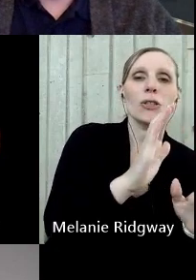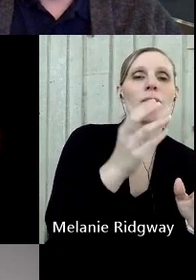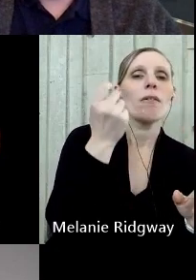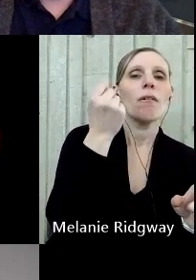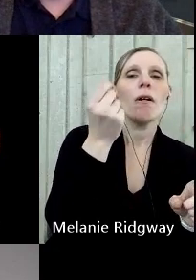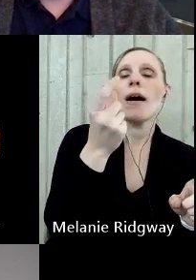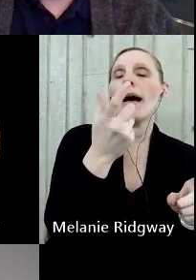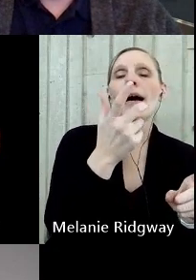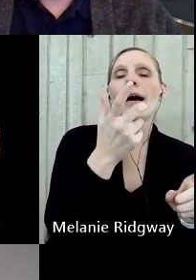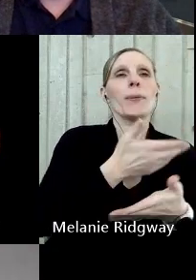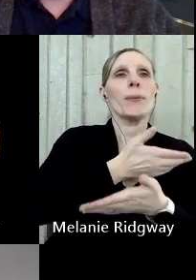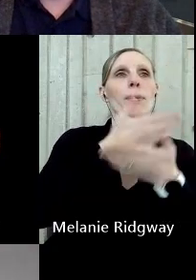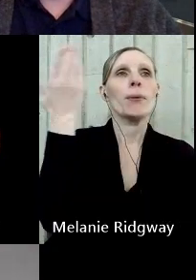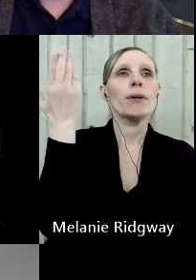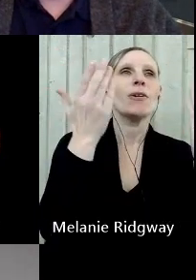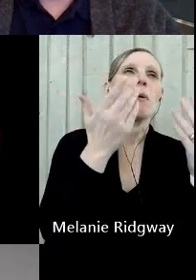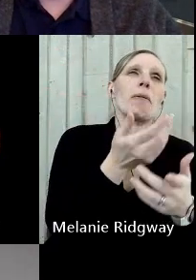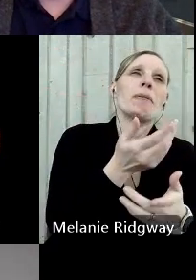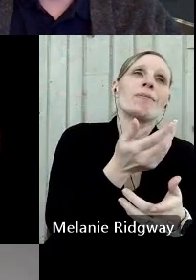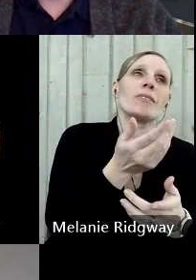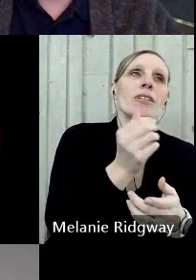market themselves,